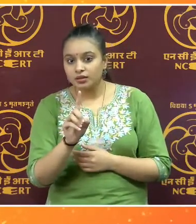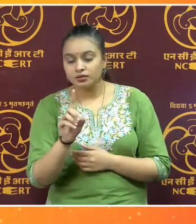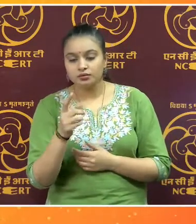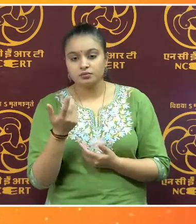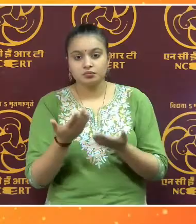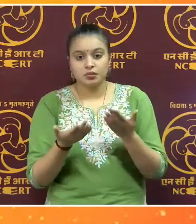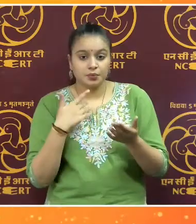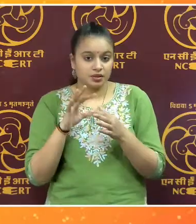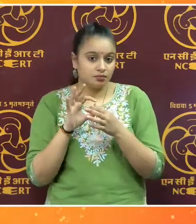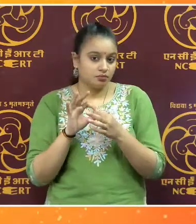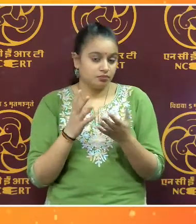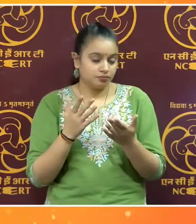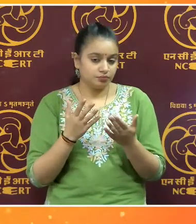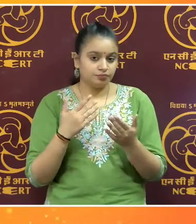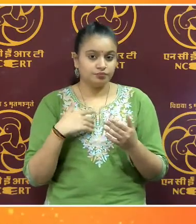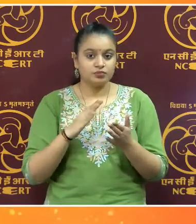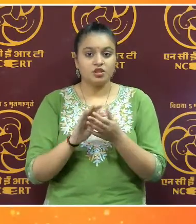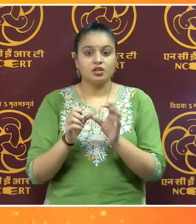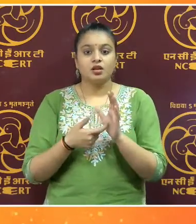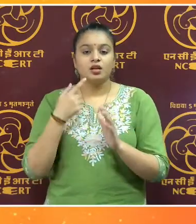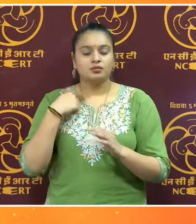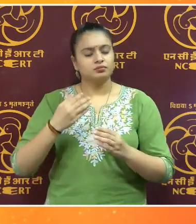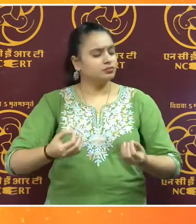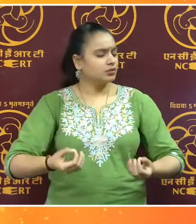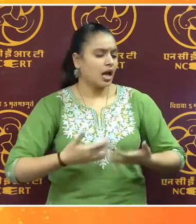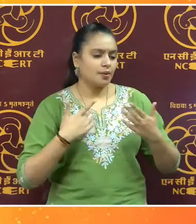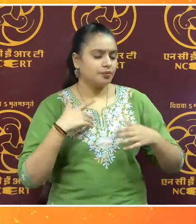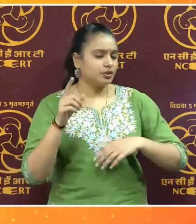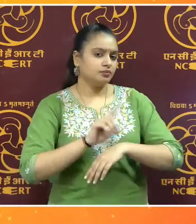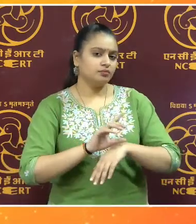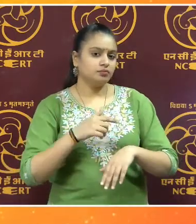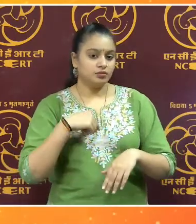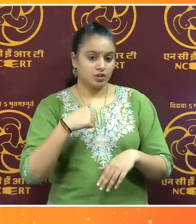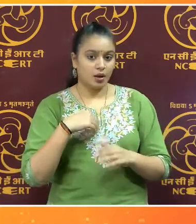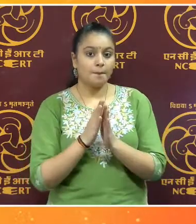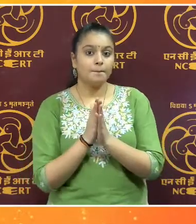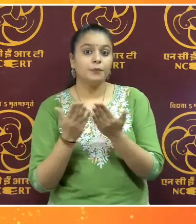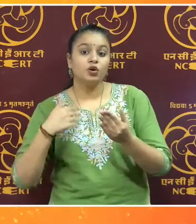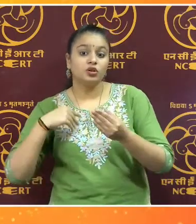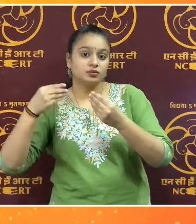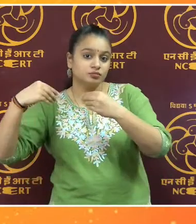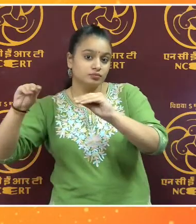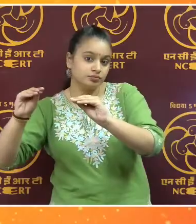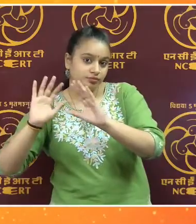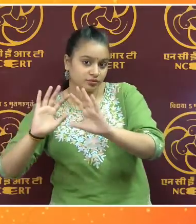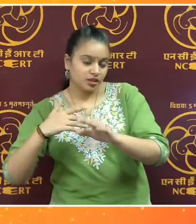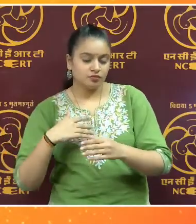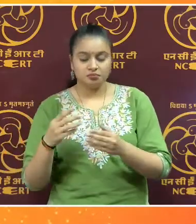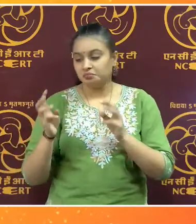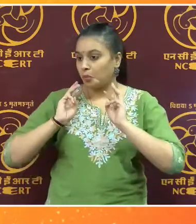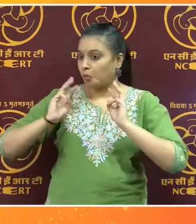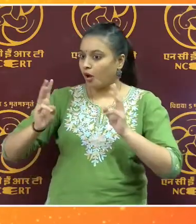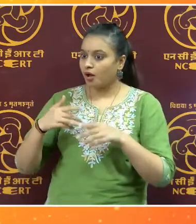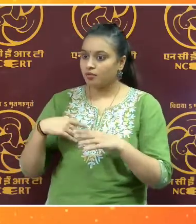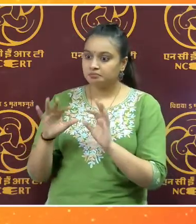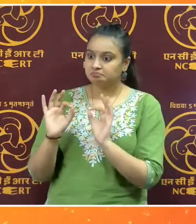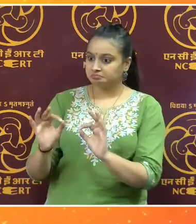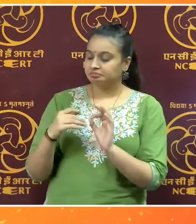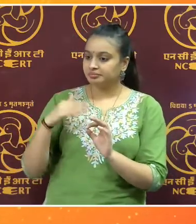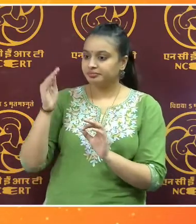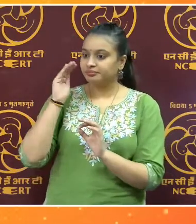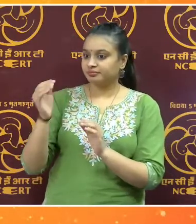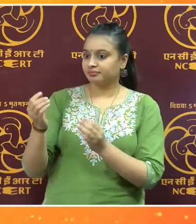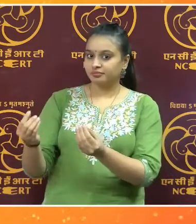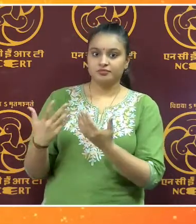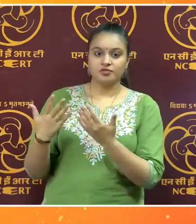mind. Hari, I am very happy today. I just sold a book to a publisher. Oh wow, that's a wonderful news, Mr.